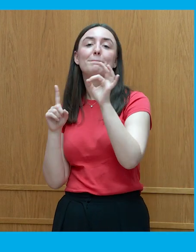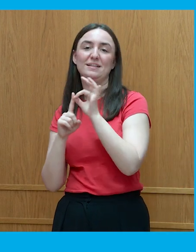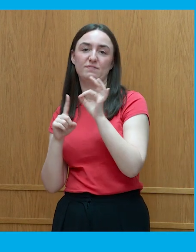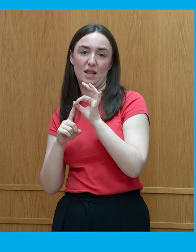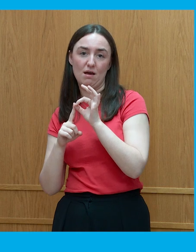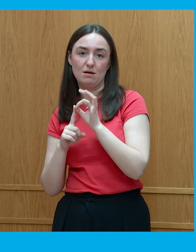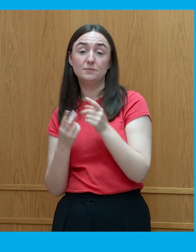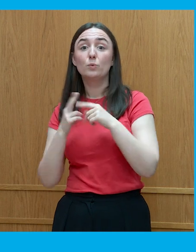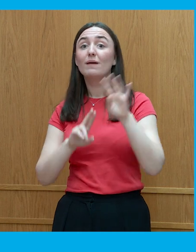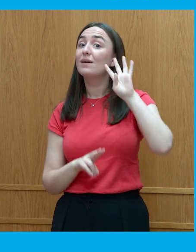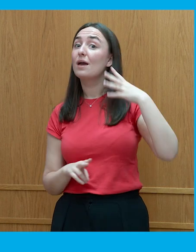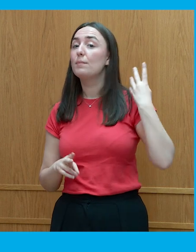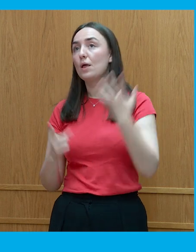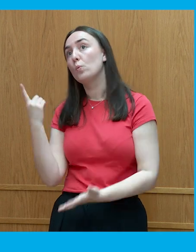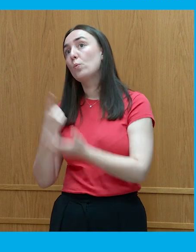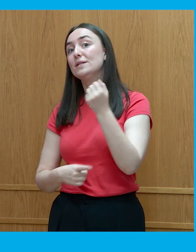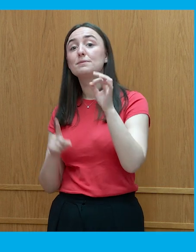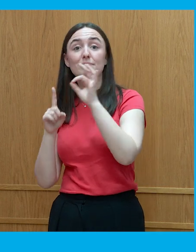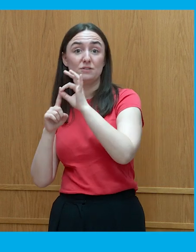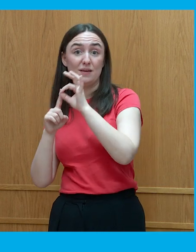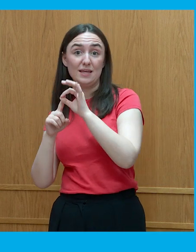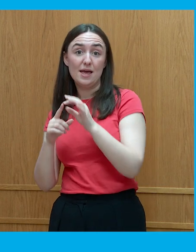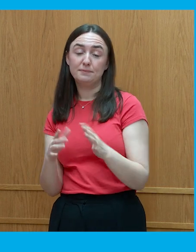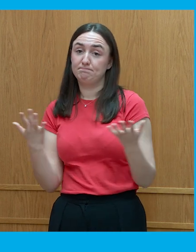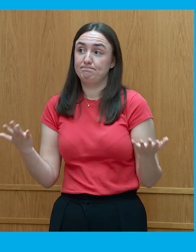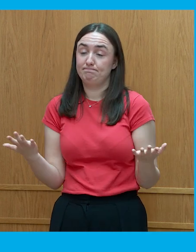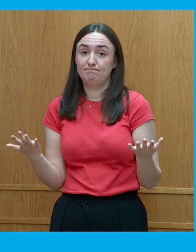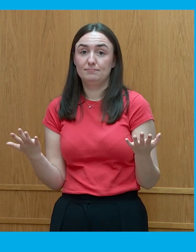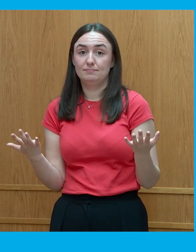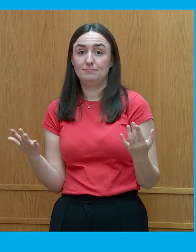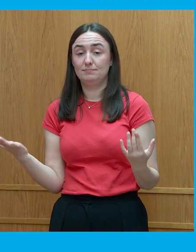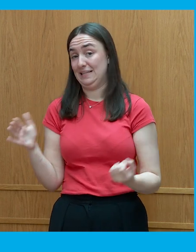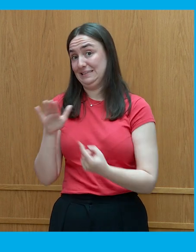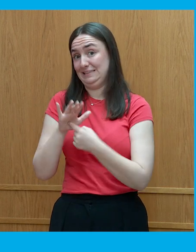If Kamala wins Pennsylvania, then not much else really matters